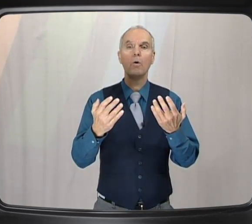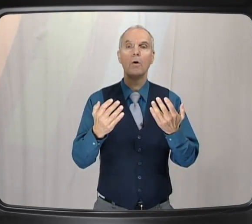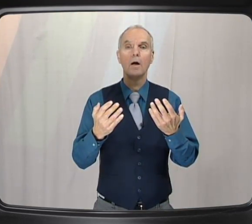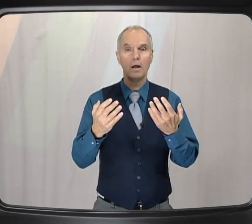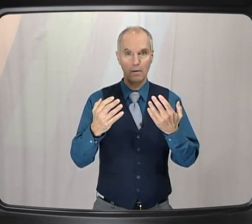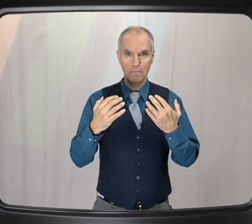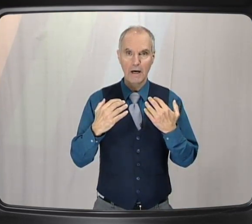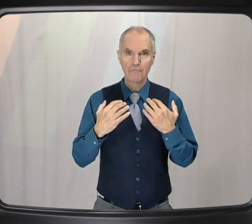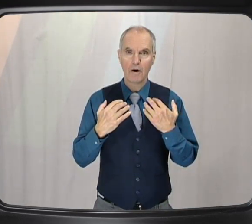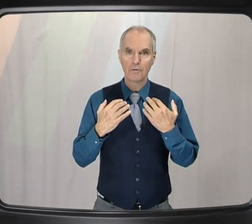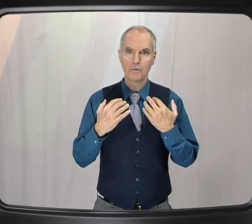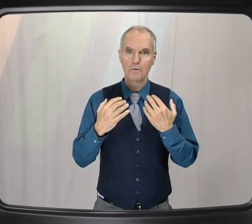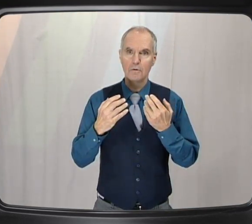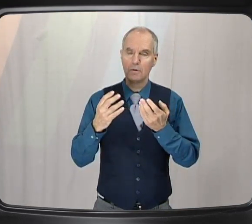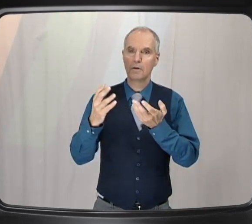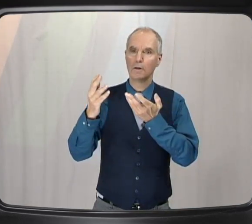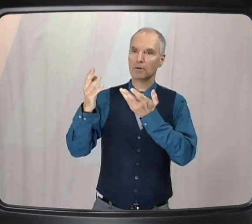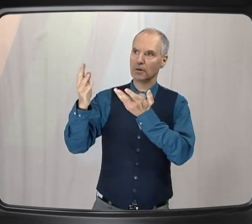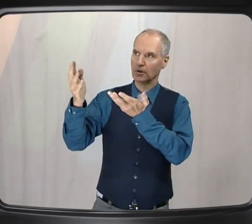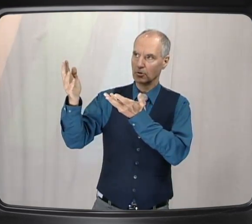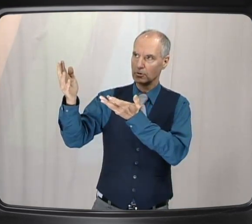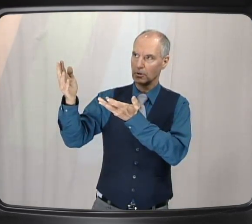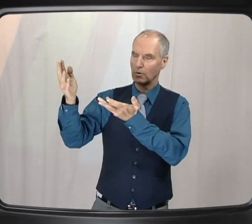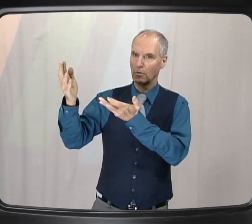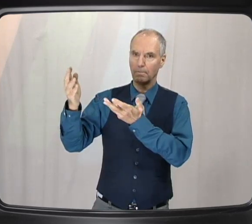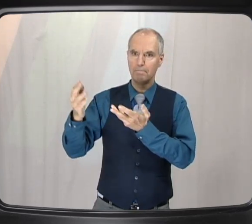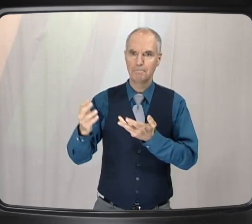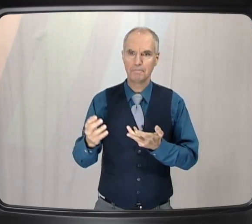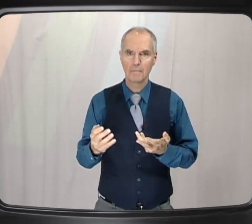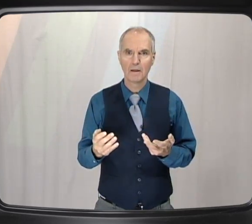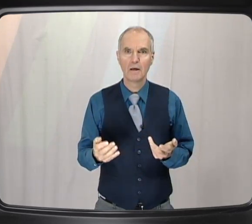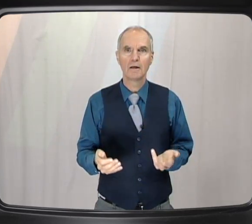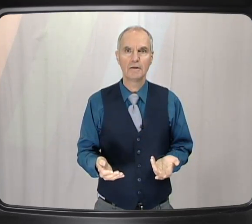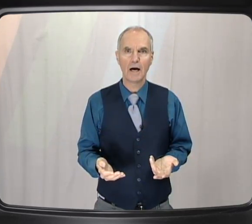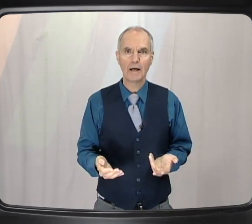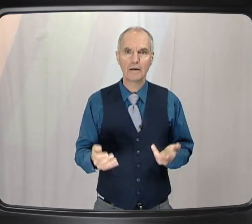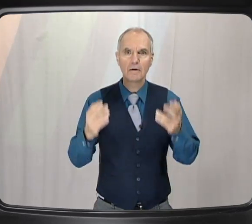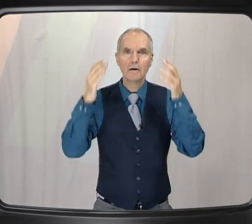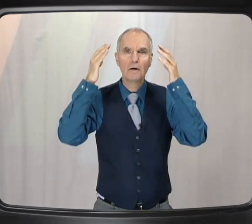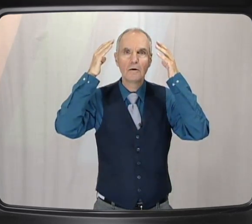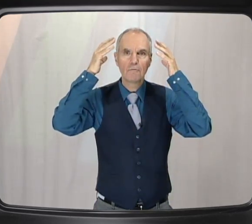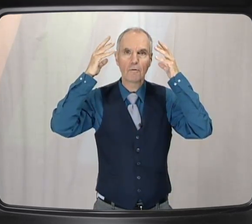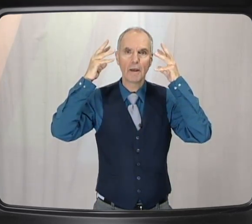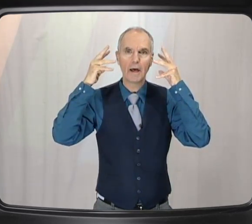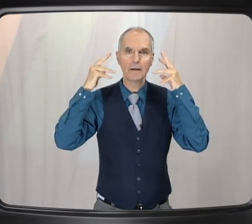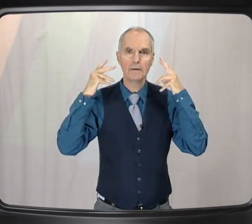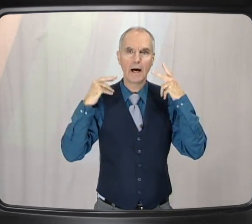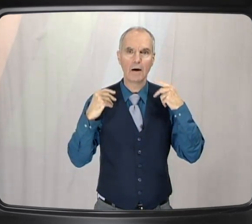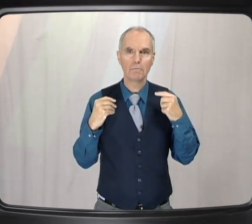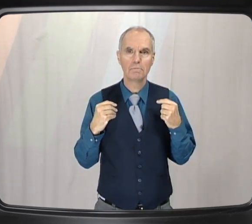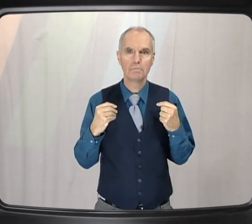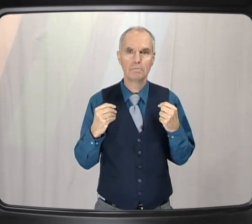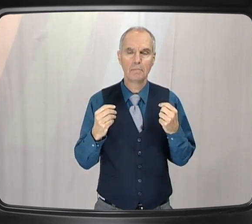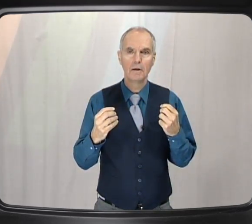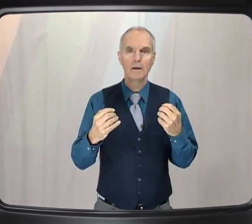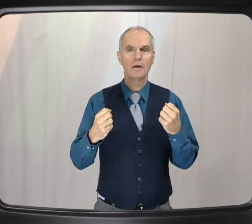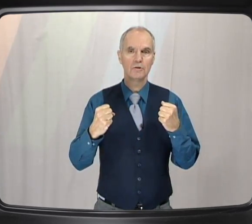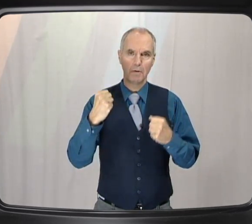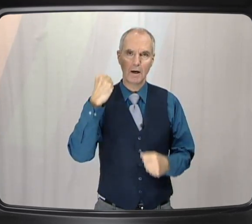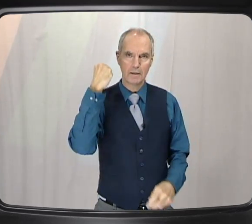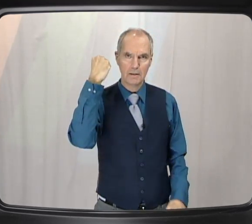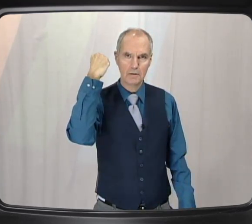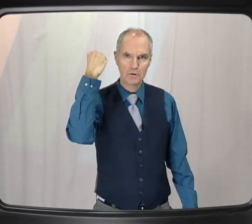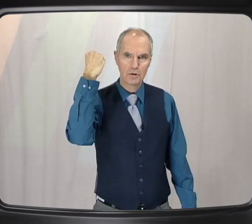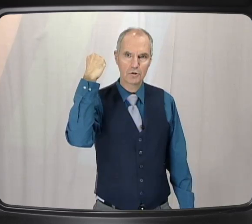Now, my father is in a nursing home, dying from the head down.